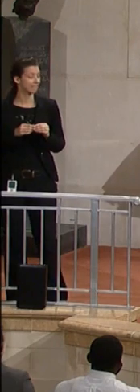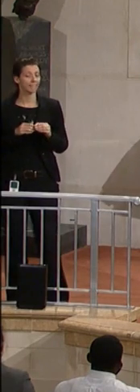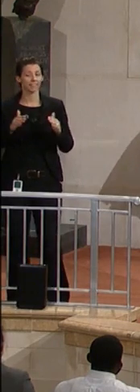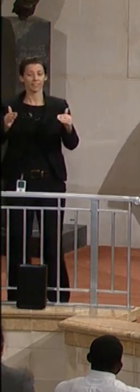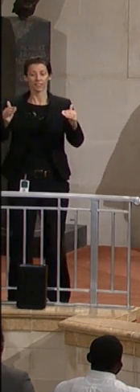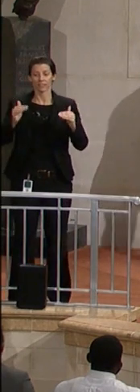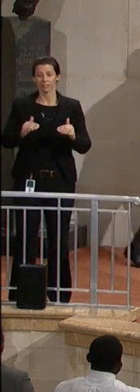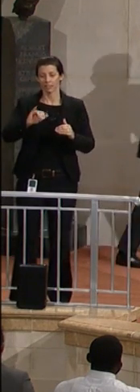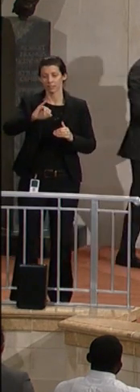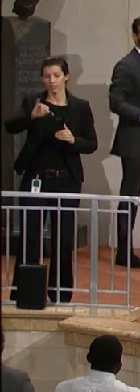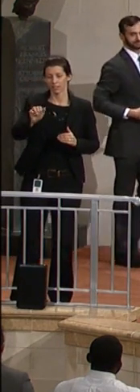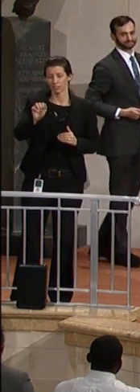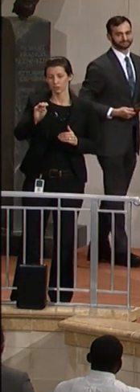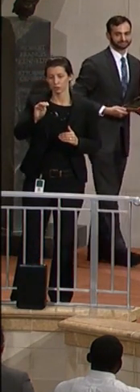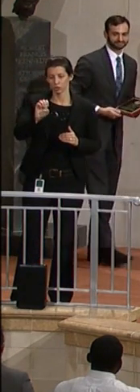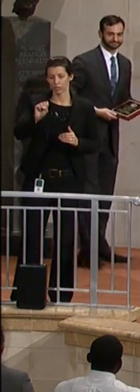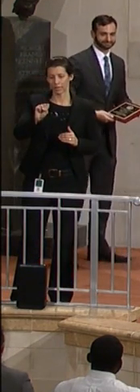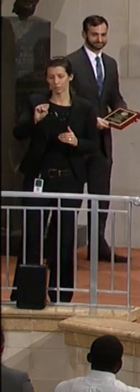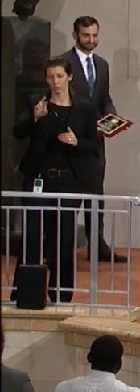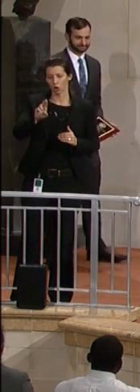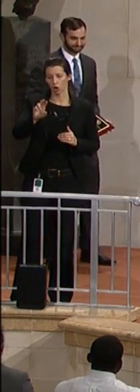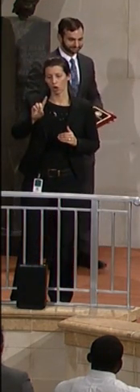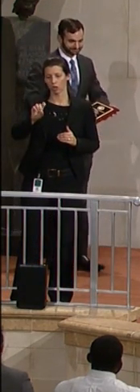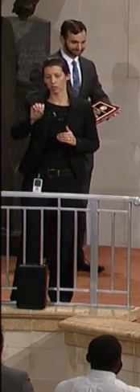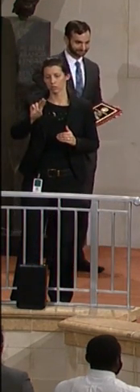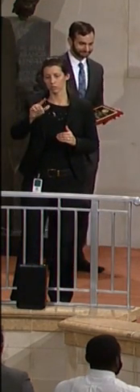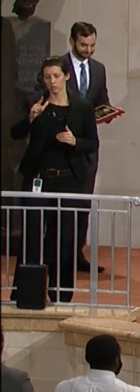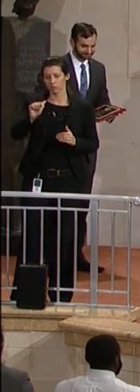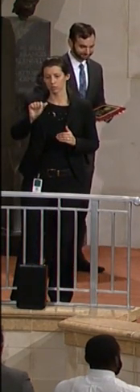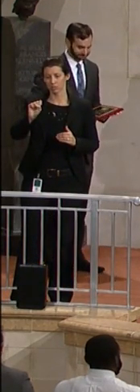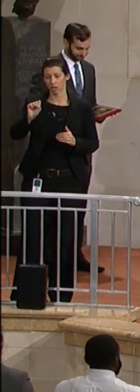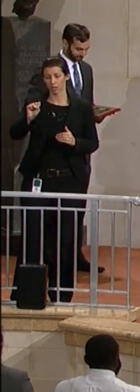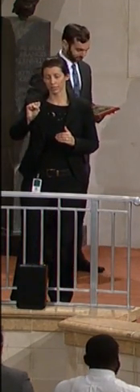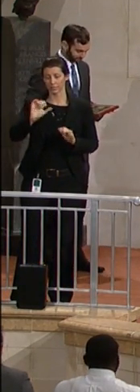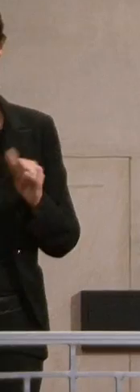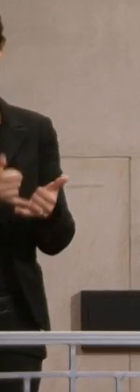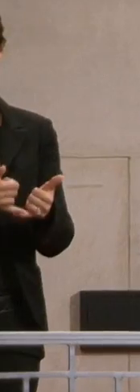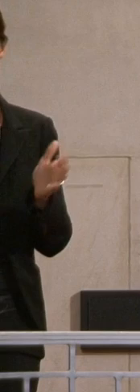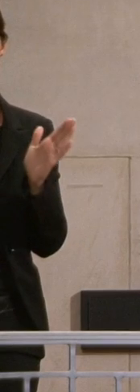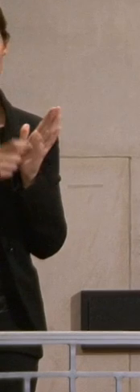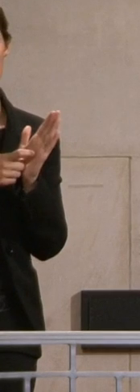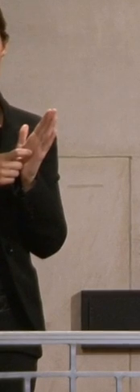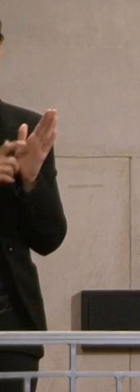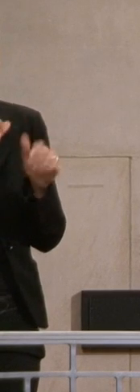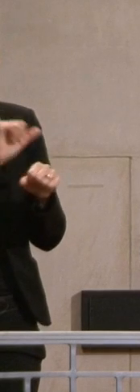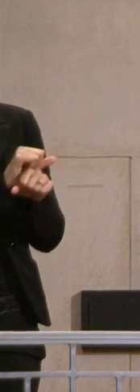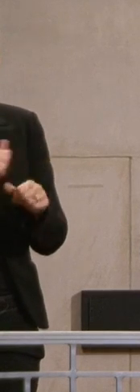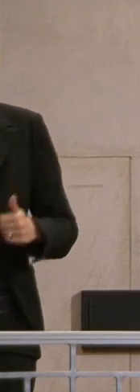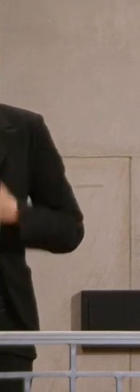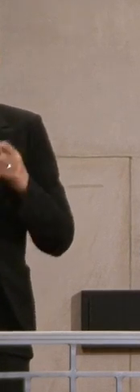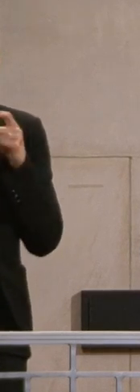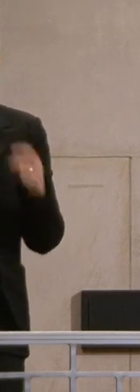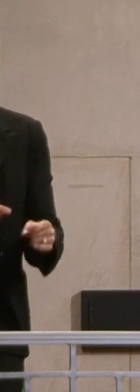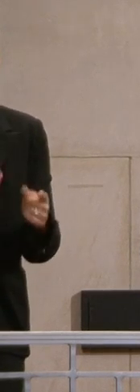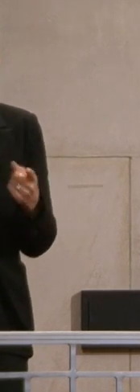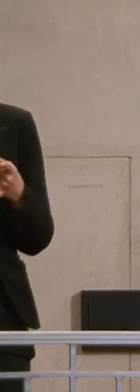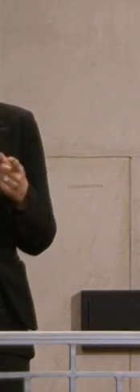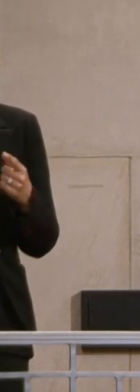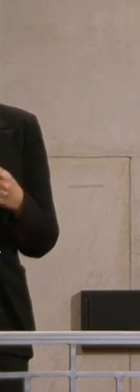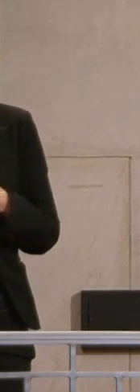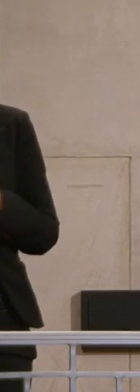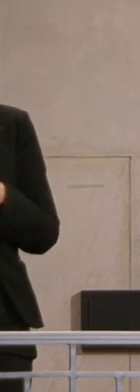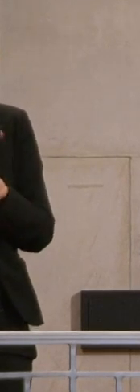The James R. Douglas Award recognizes contributions to the work-life environment of the department's LGBT